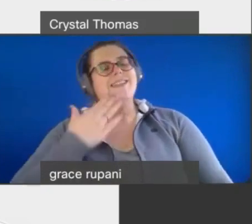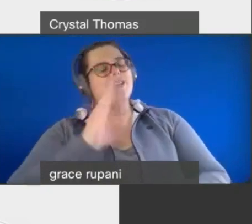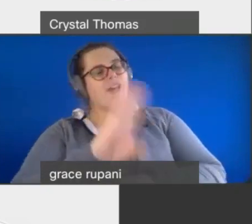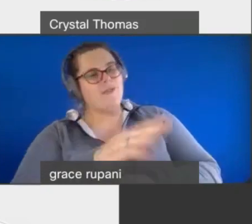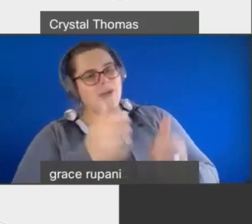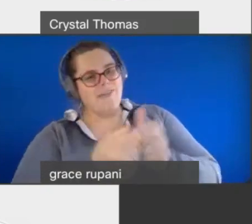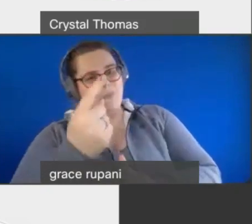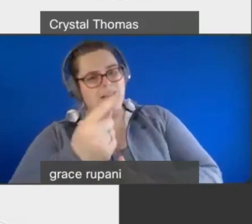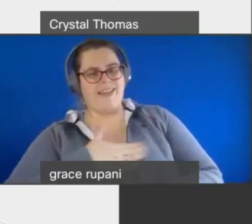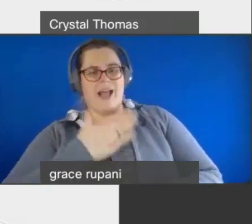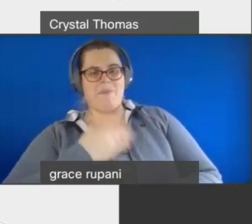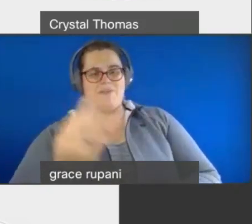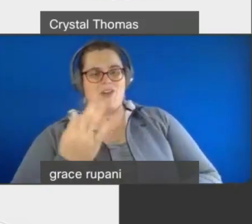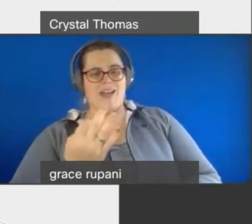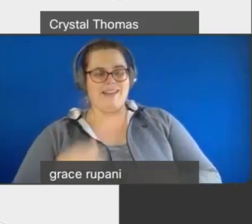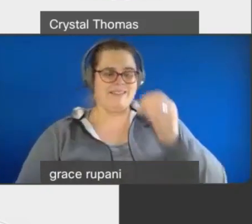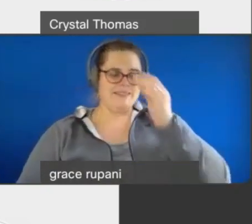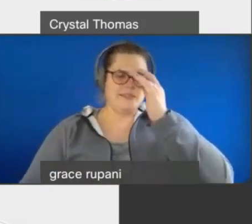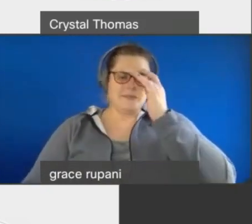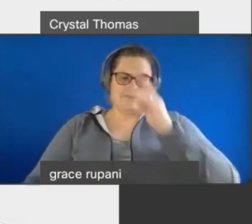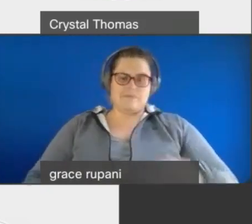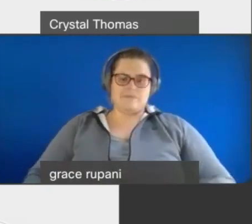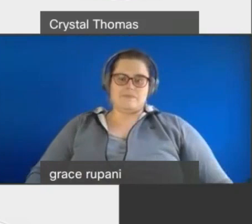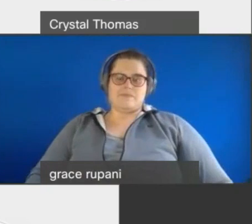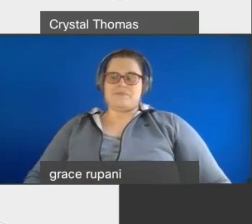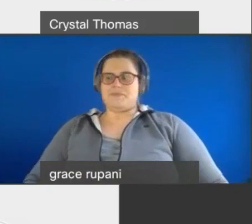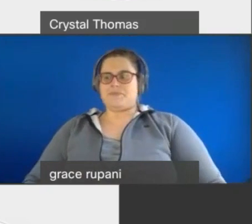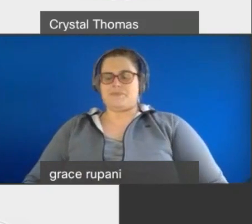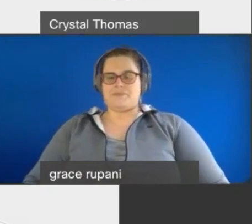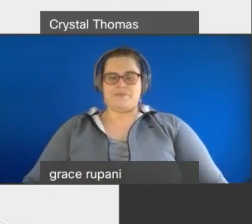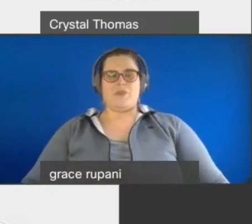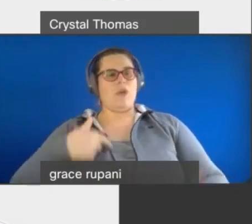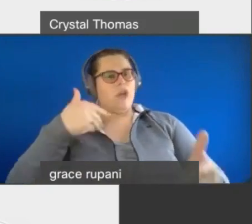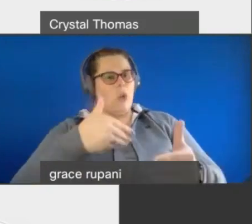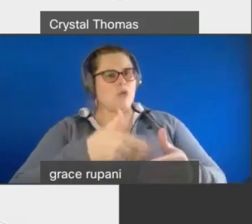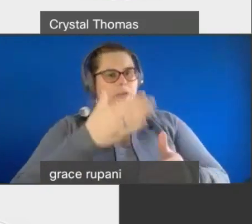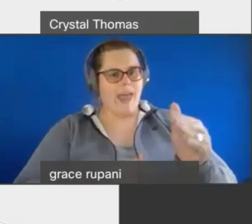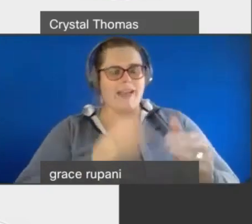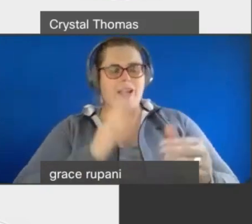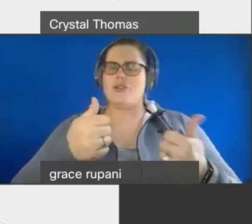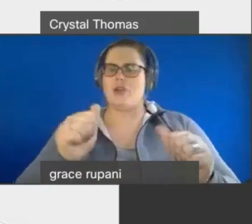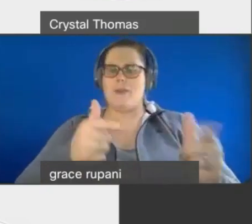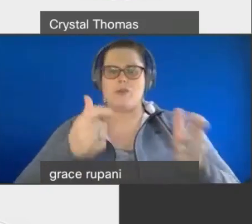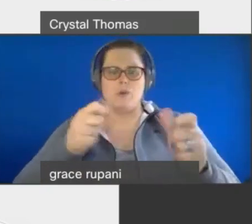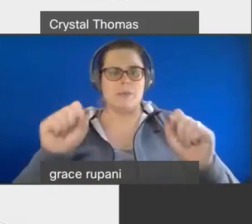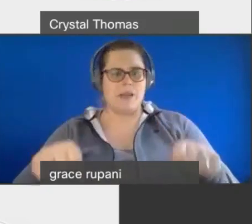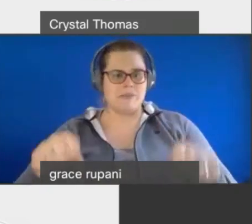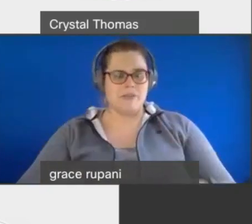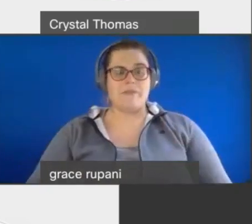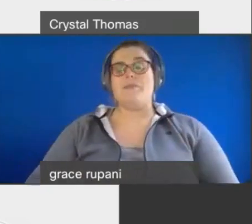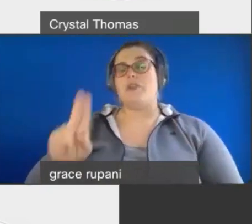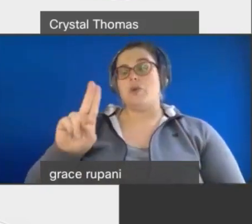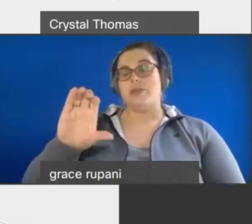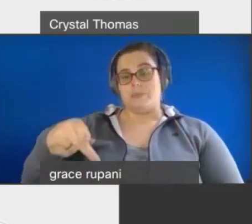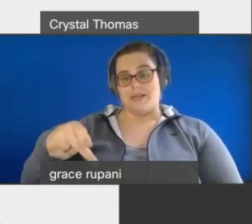Friday. We are near the end, so I'm going to try to make this as quick as possible. UCP will be